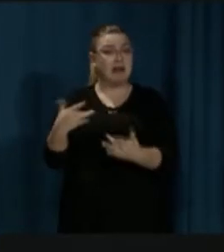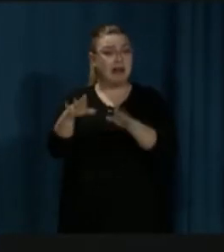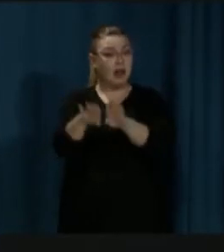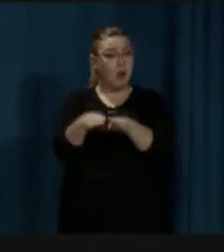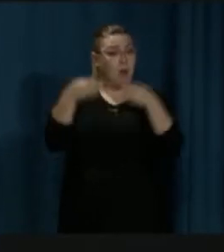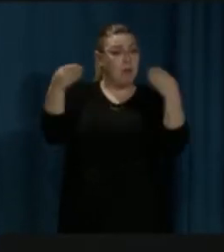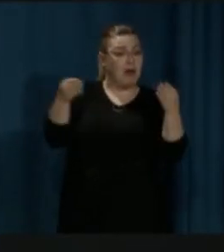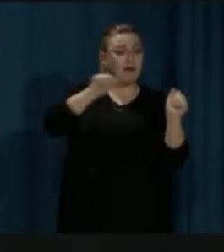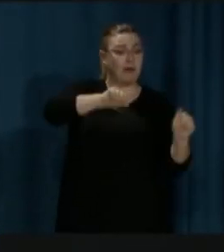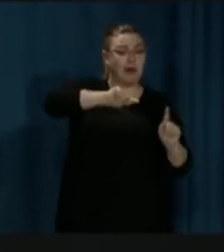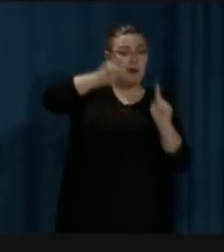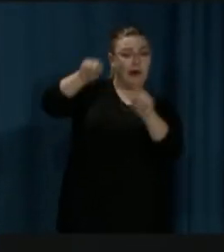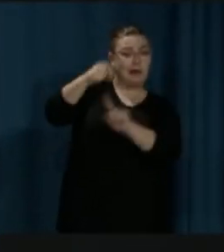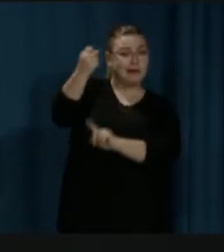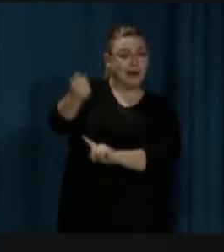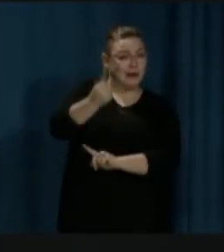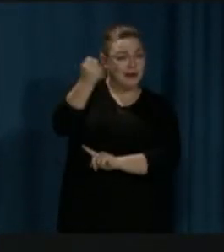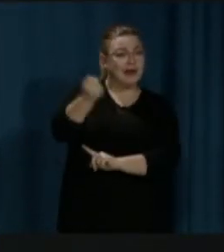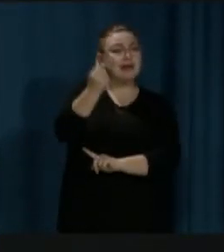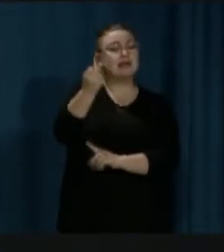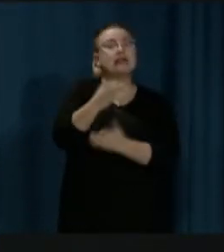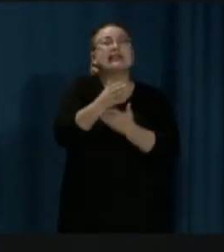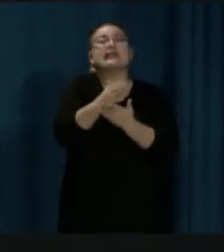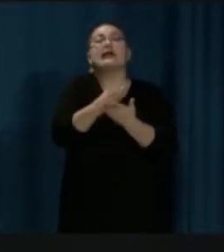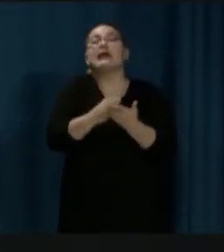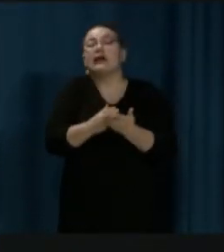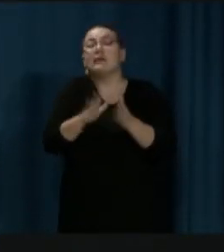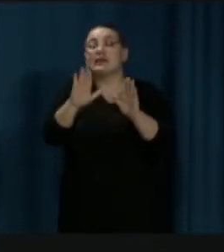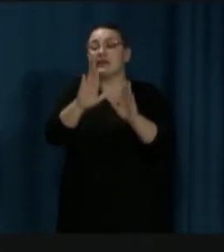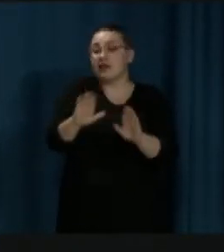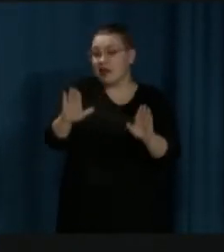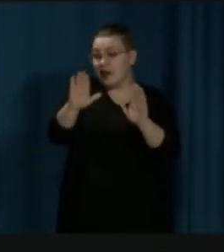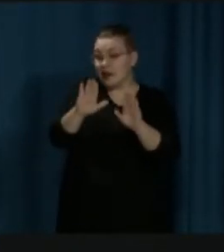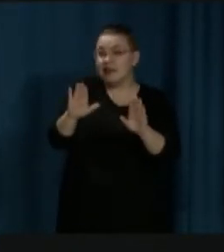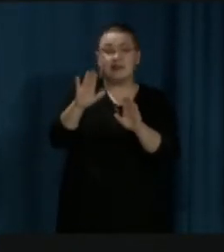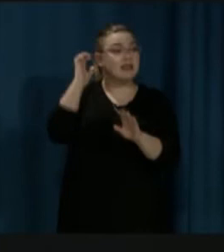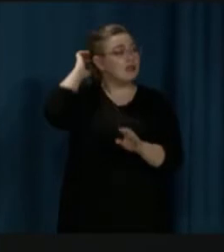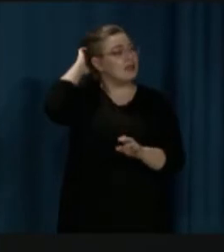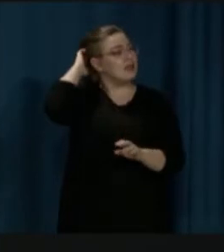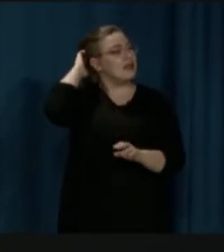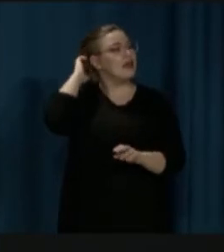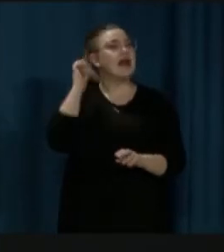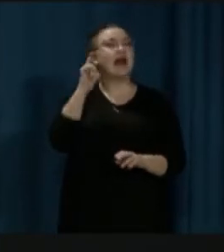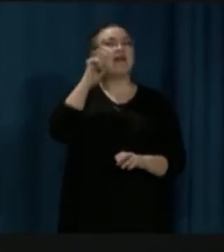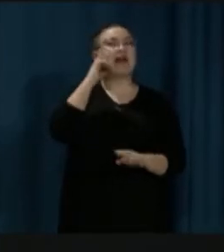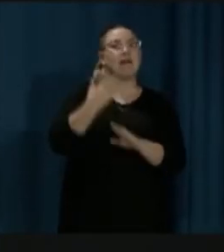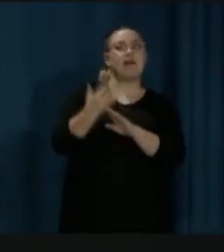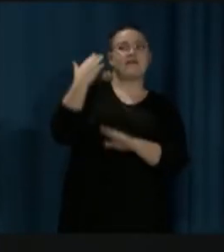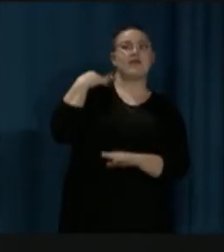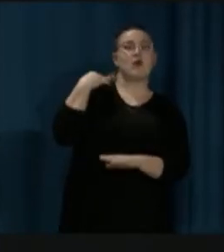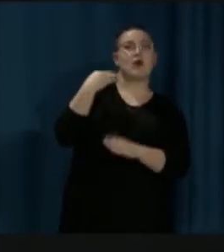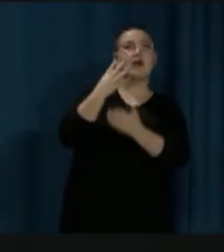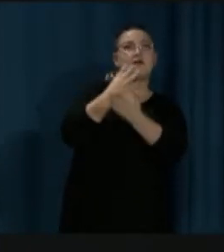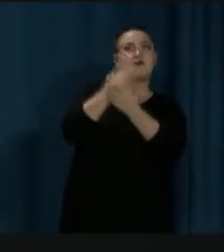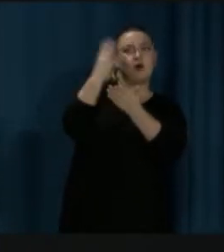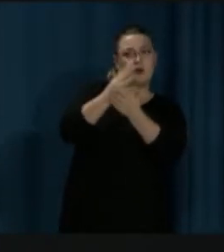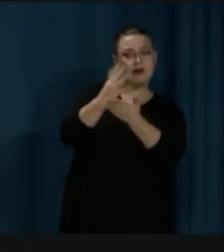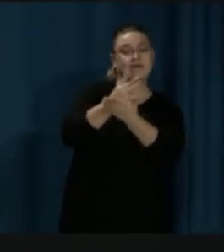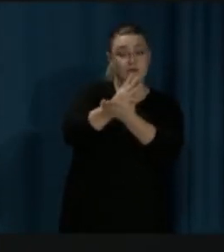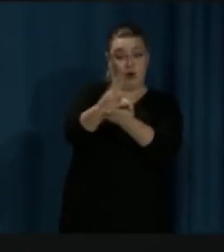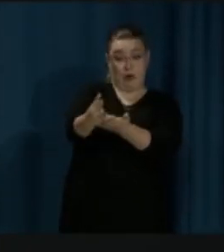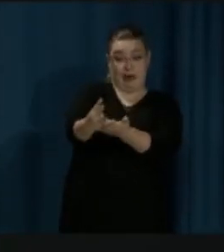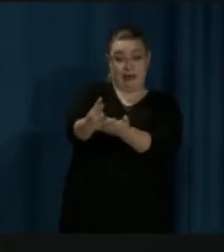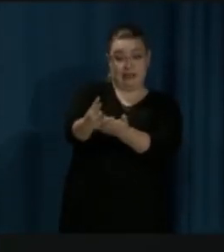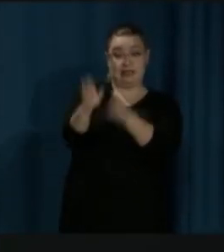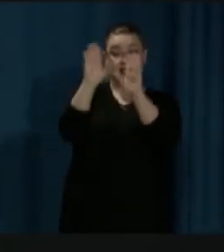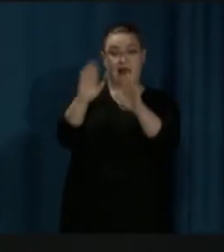early voting period, and some Sundays. I think one of the changes was cutting down the number of Sundays. It used to be every Sunday during the early voting period. Now it's just the